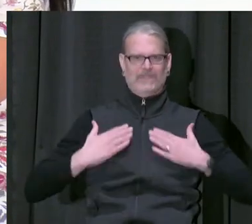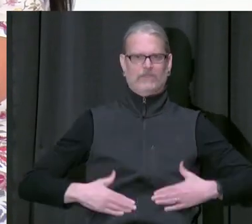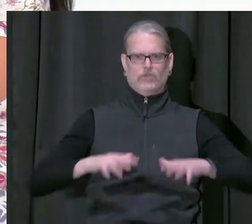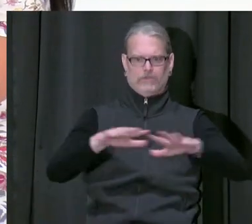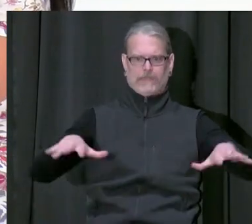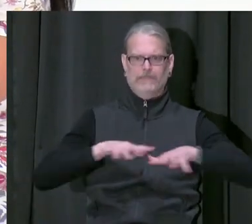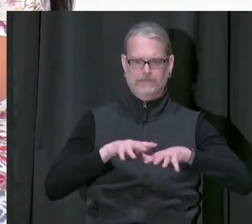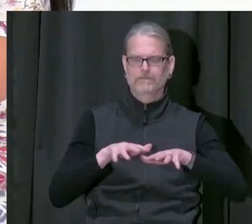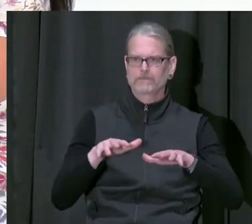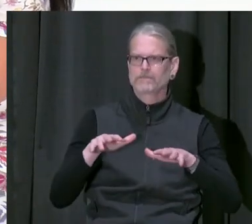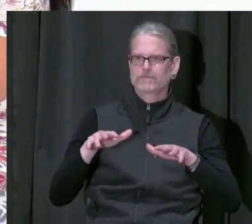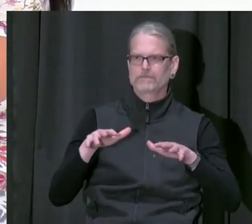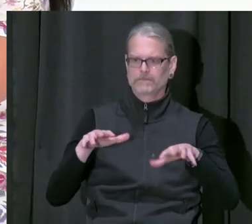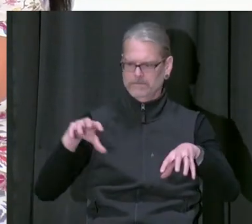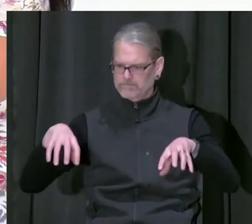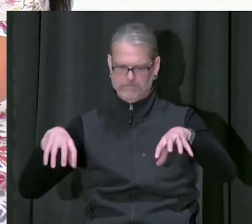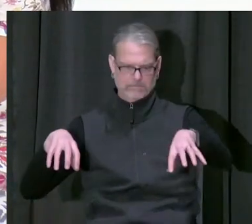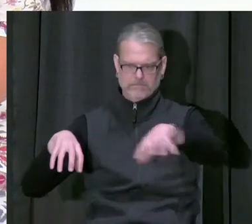look at is